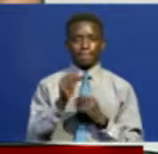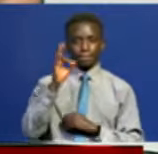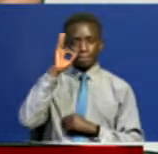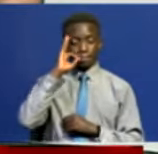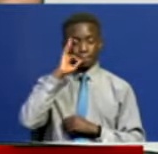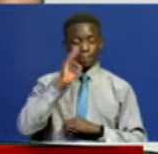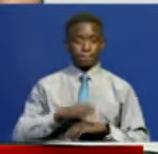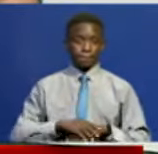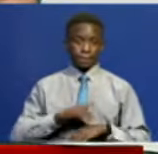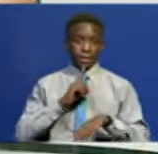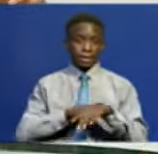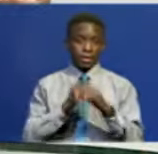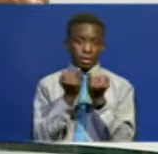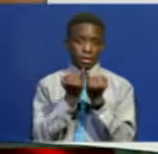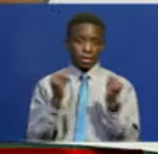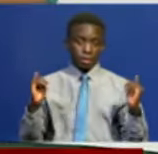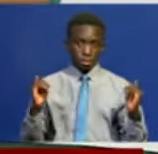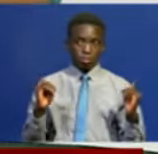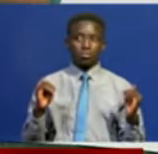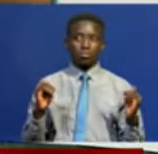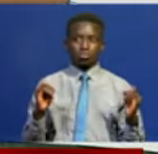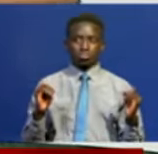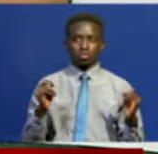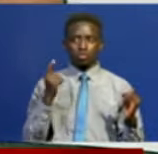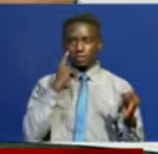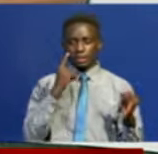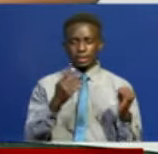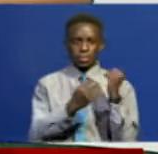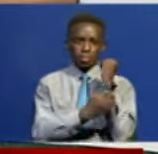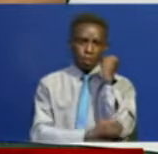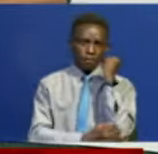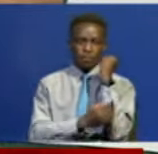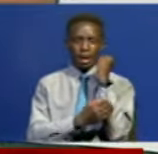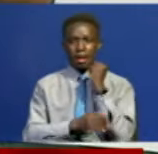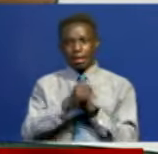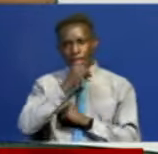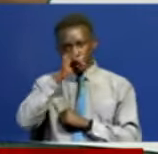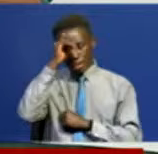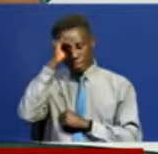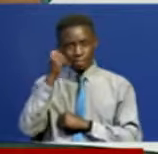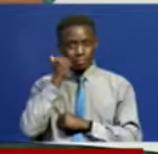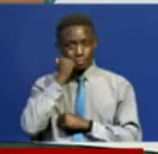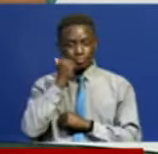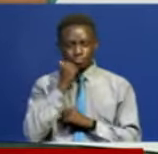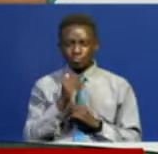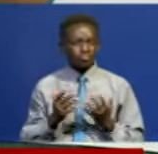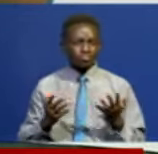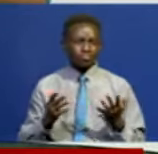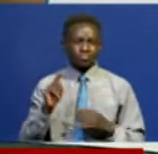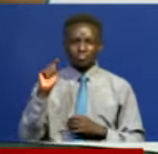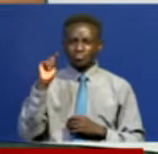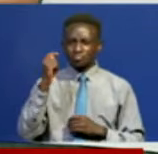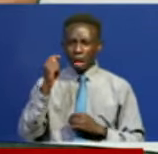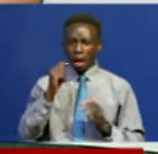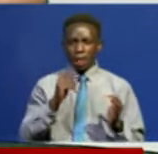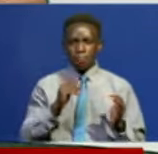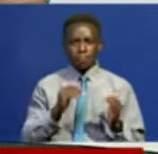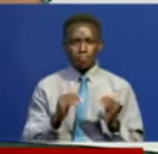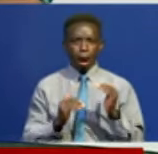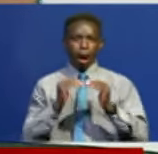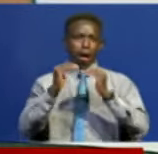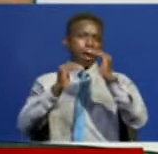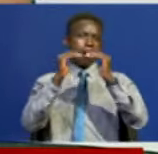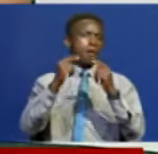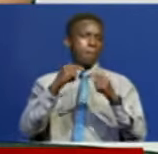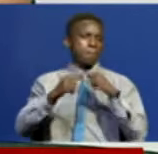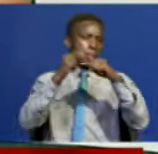independence, the clarion call was tackling poverty, ignorance and diseases. How has Kenya progressed 60 years into